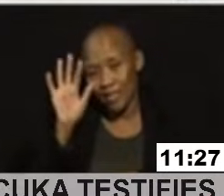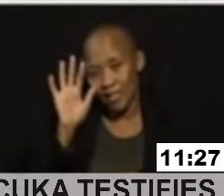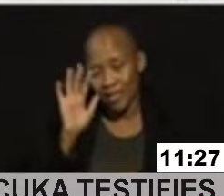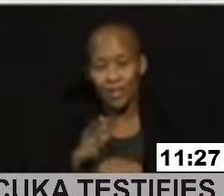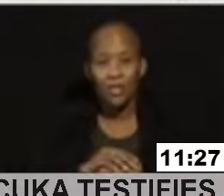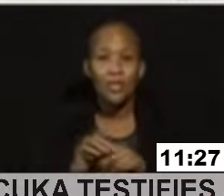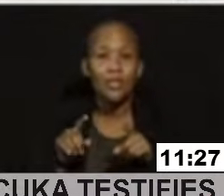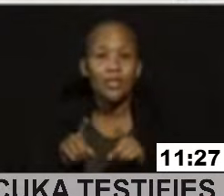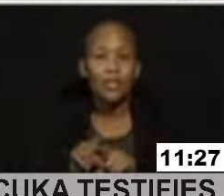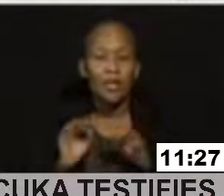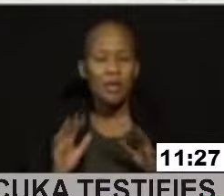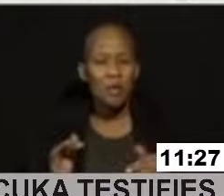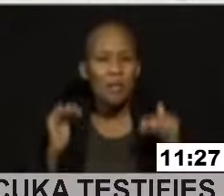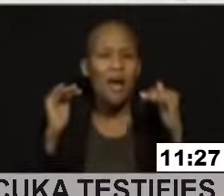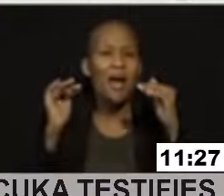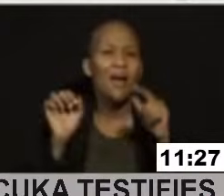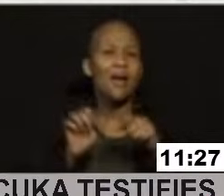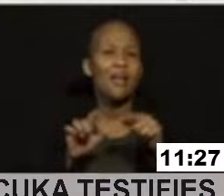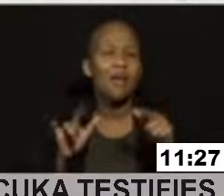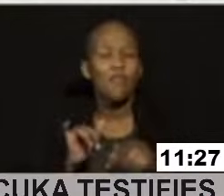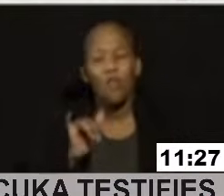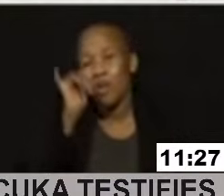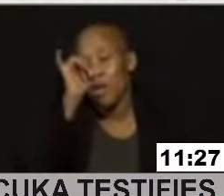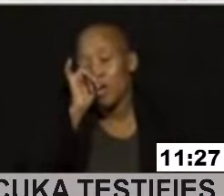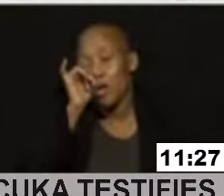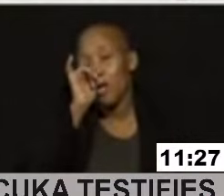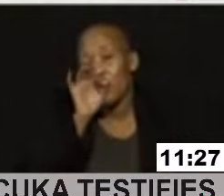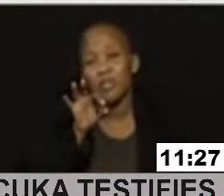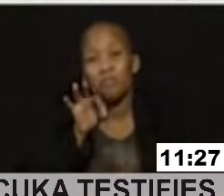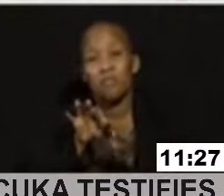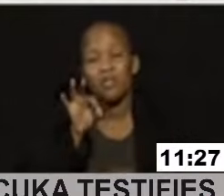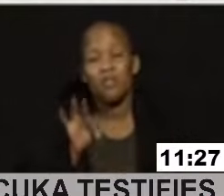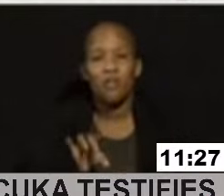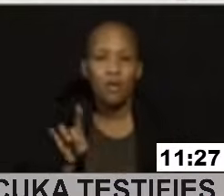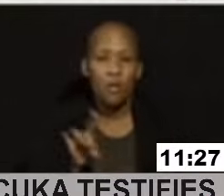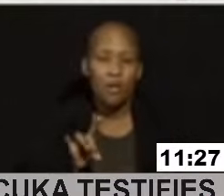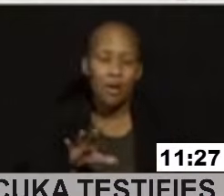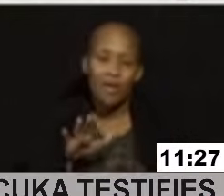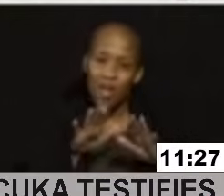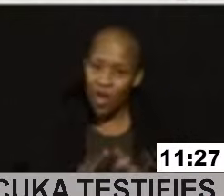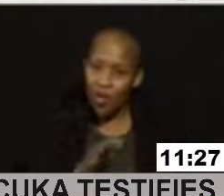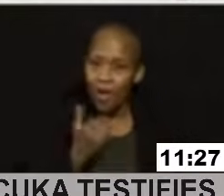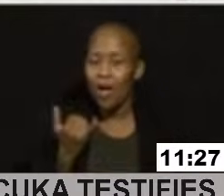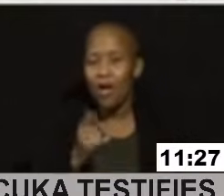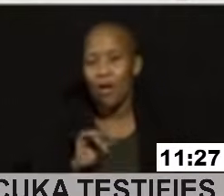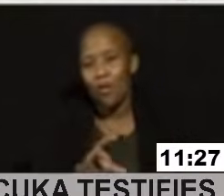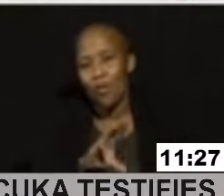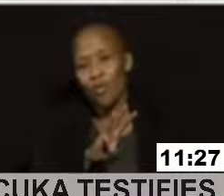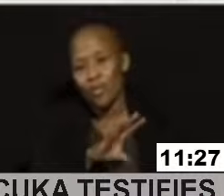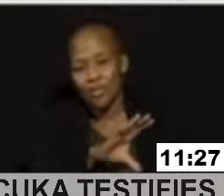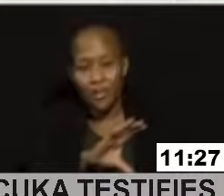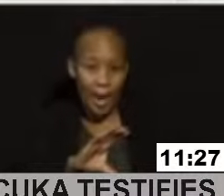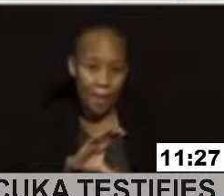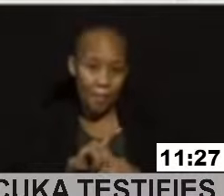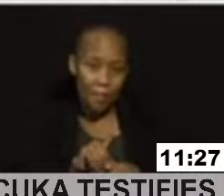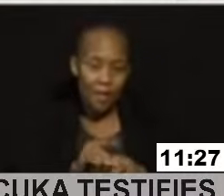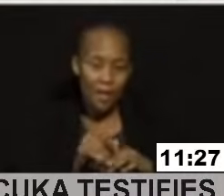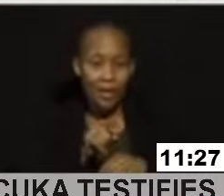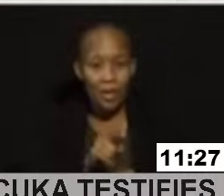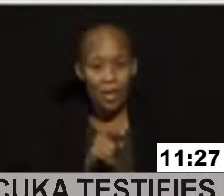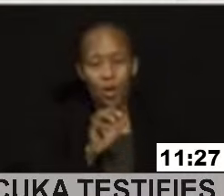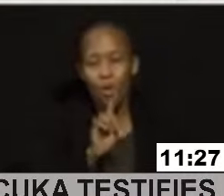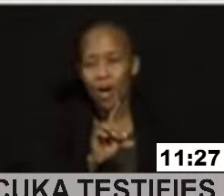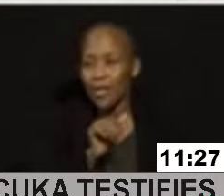high levels of criminality, particularly in areas such as the Western Cape. In that year, there were 166 pipe